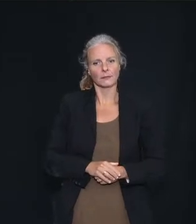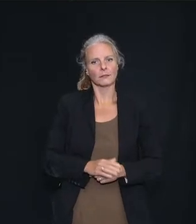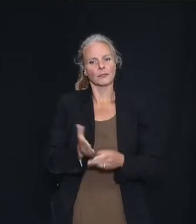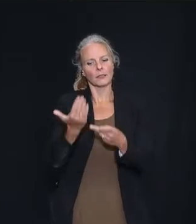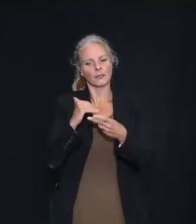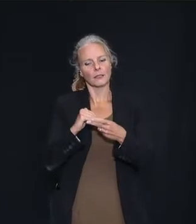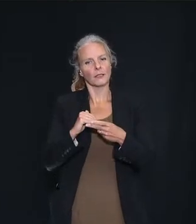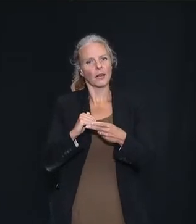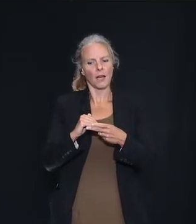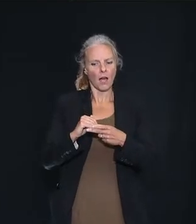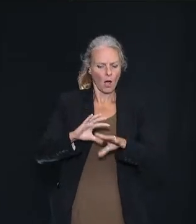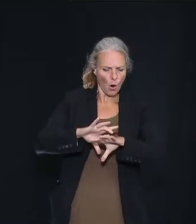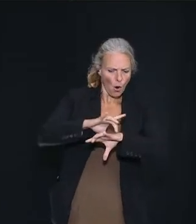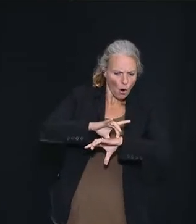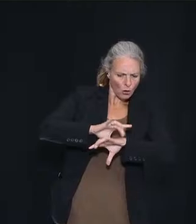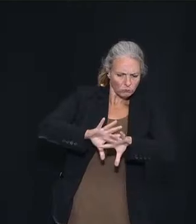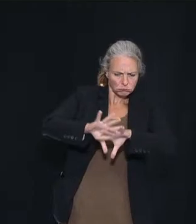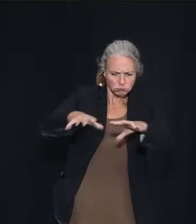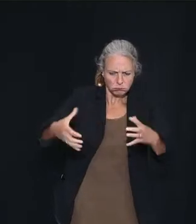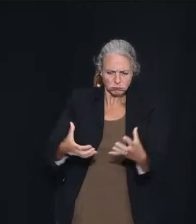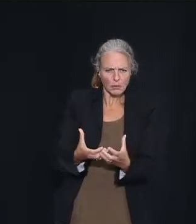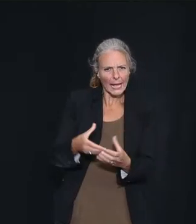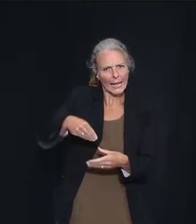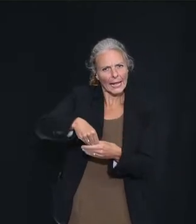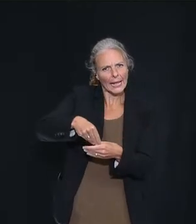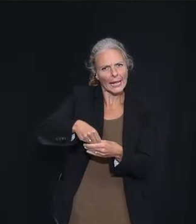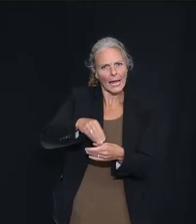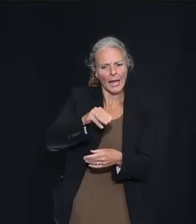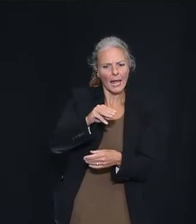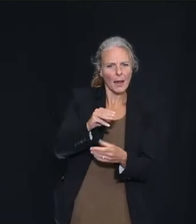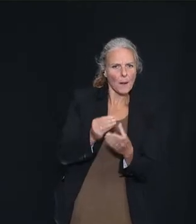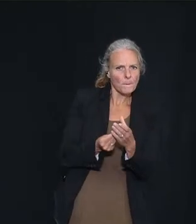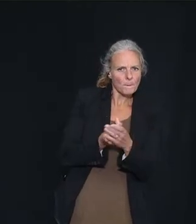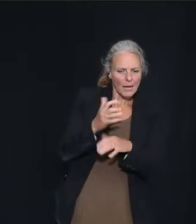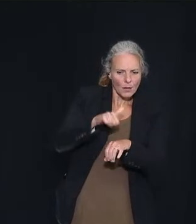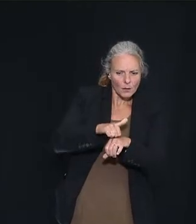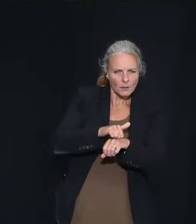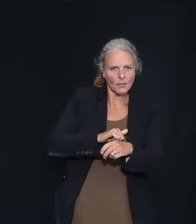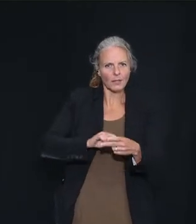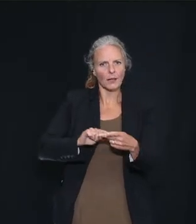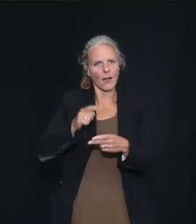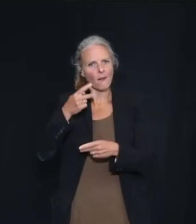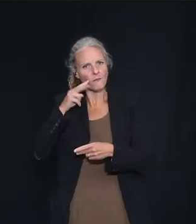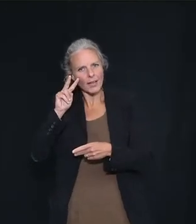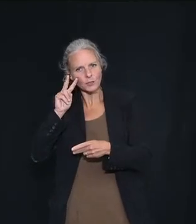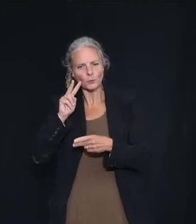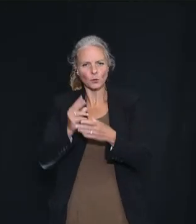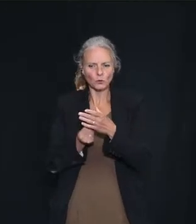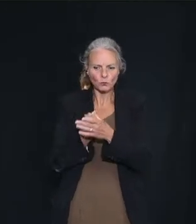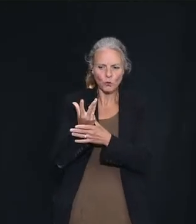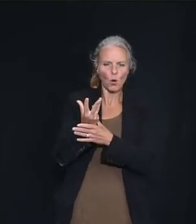the mineral aspect, the vegetable aspect, and the human aspect.